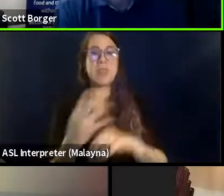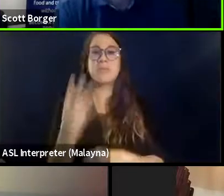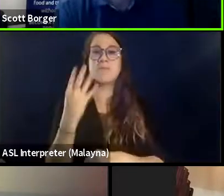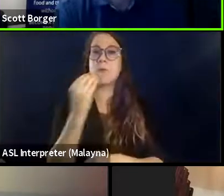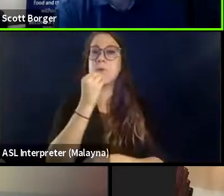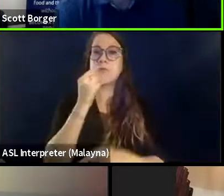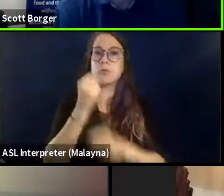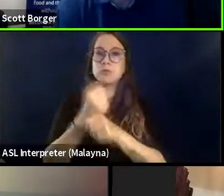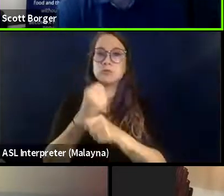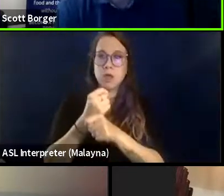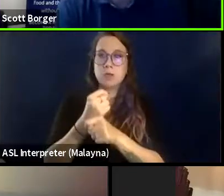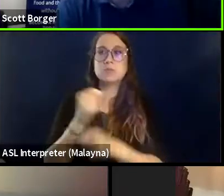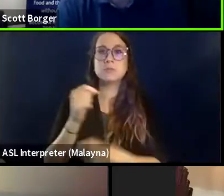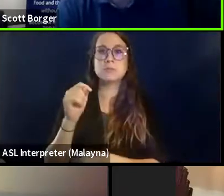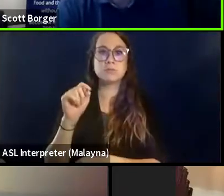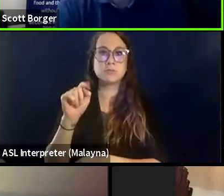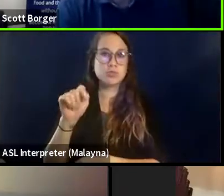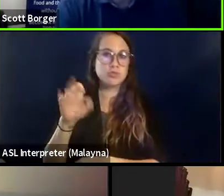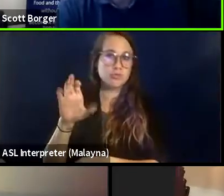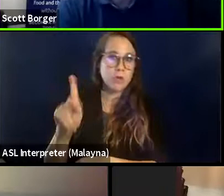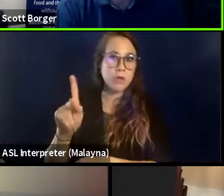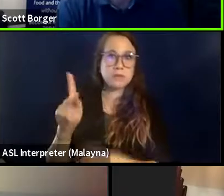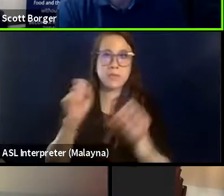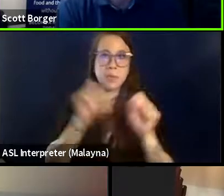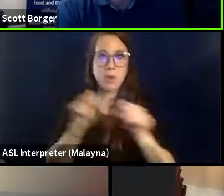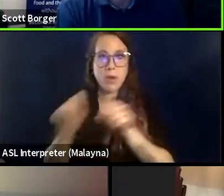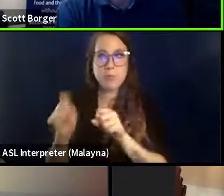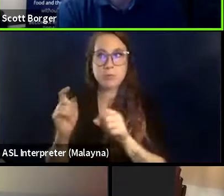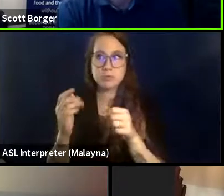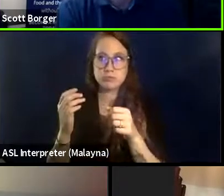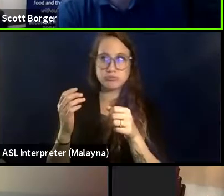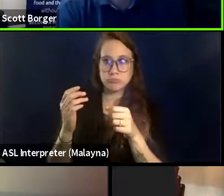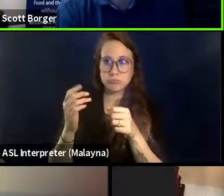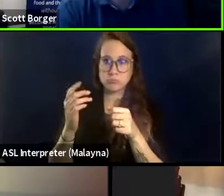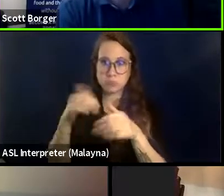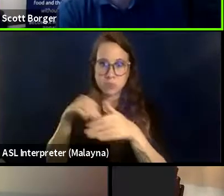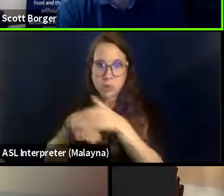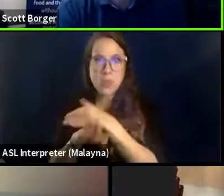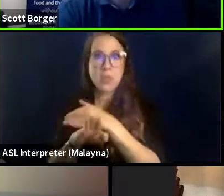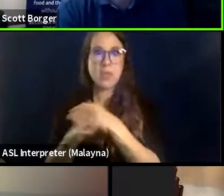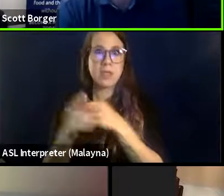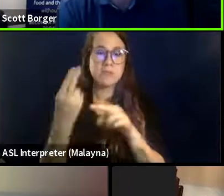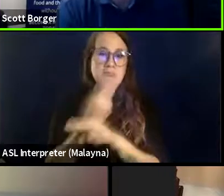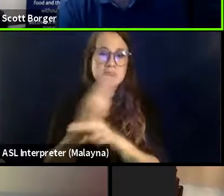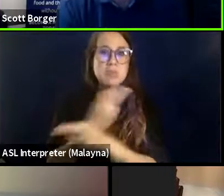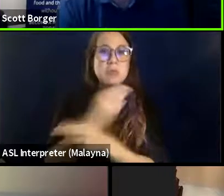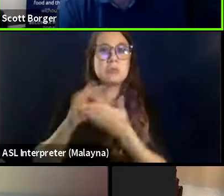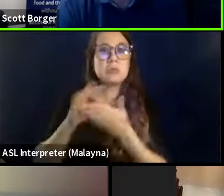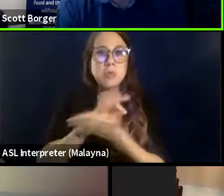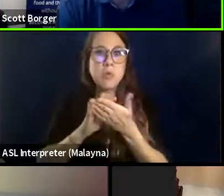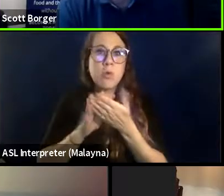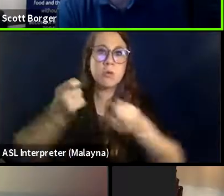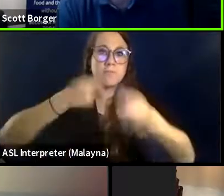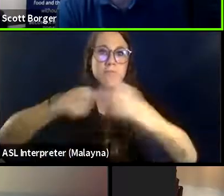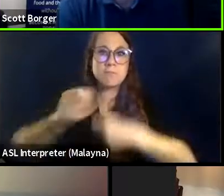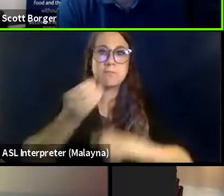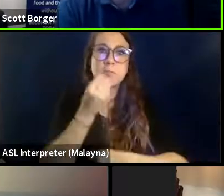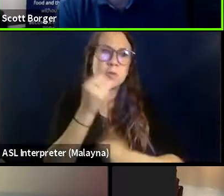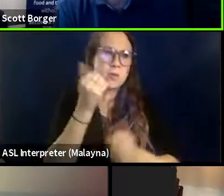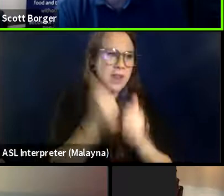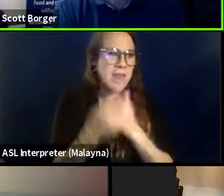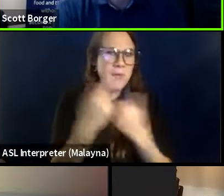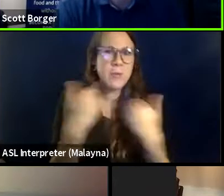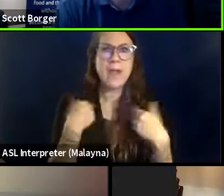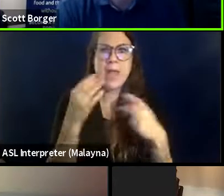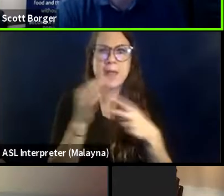lot that they were able to set up kind of and use Breadcoins to be able to redeem. And everybody had a choice of what they